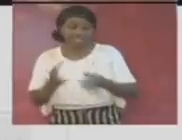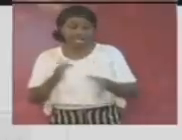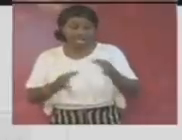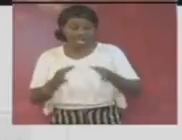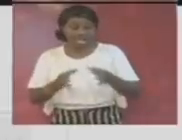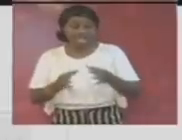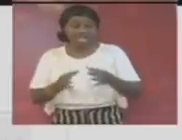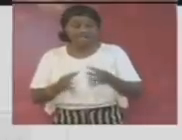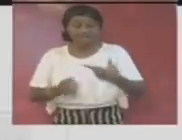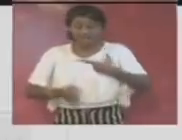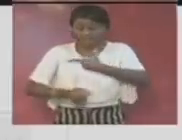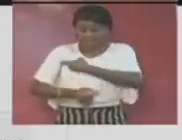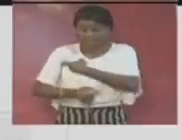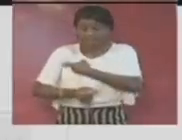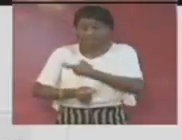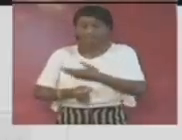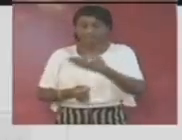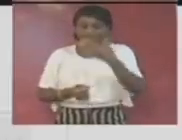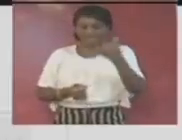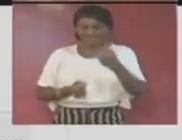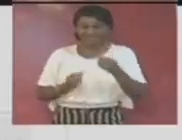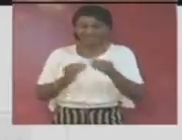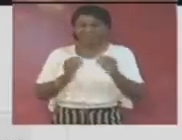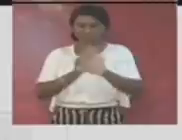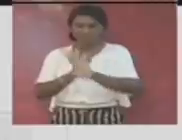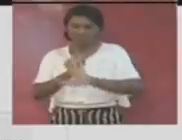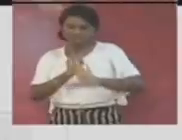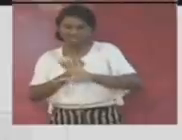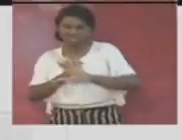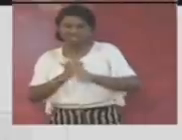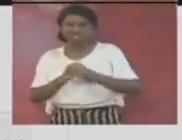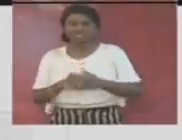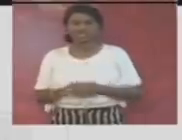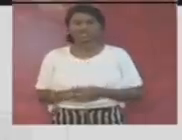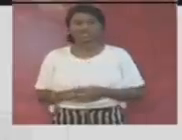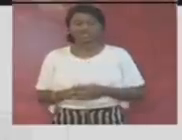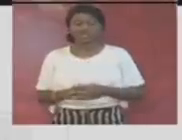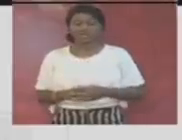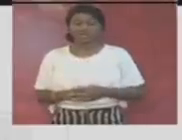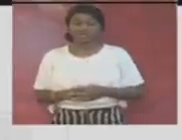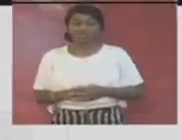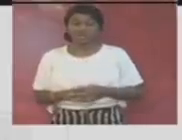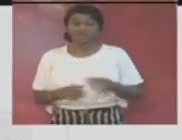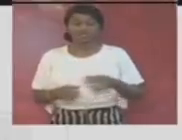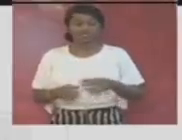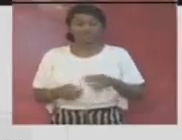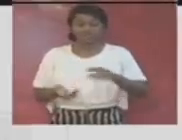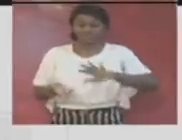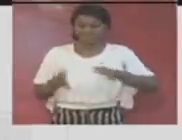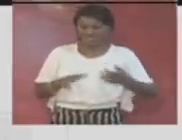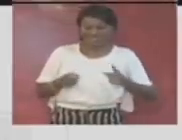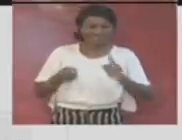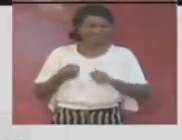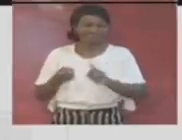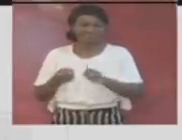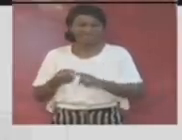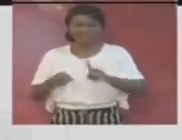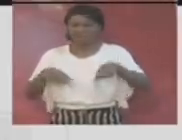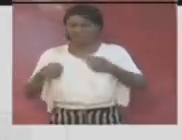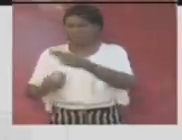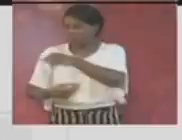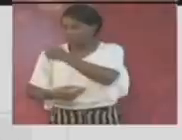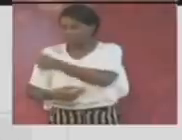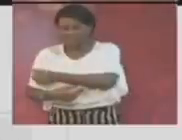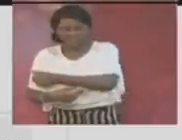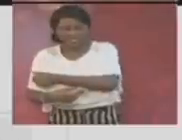To date, risks of severe disease, risks of hospitalization, risks of death have come down